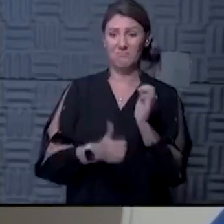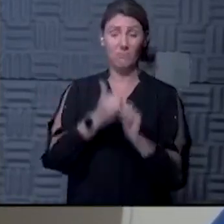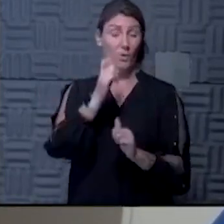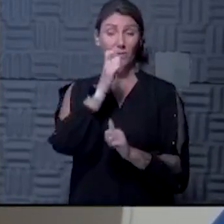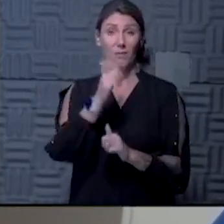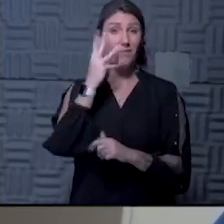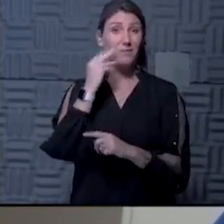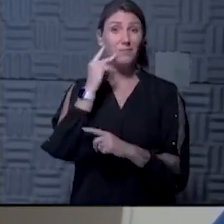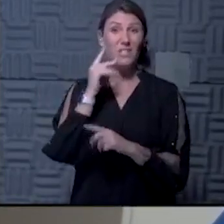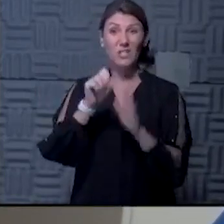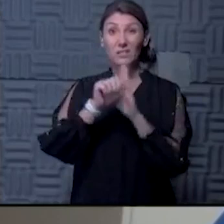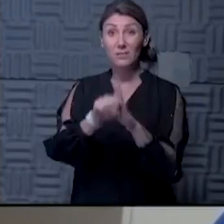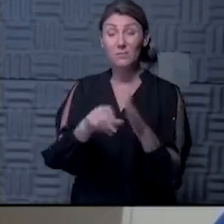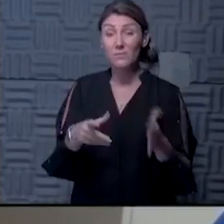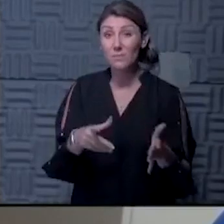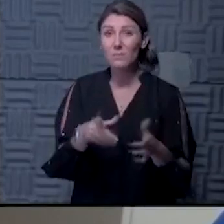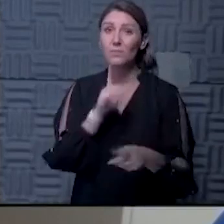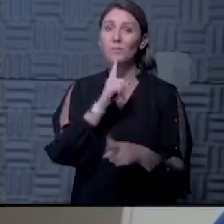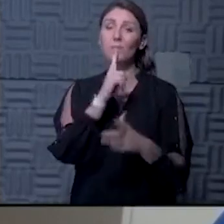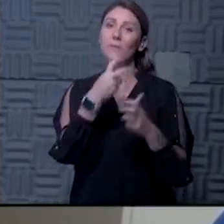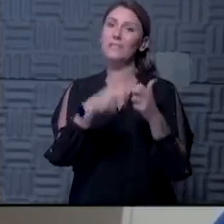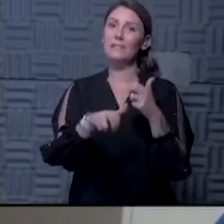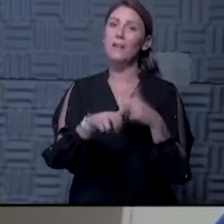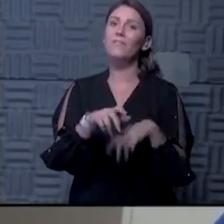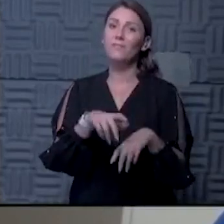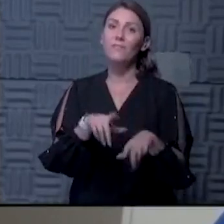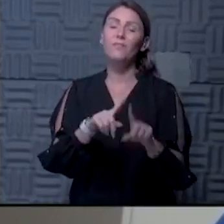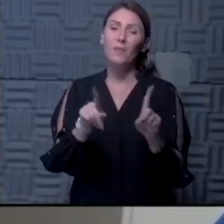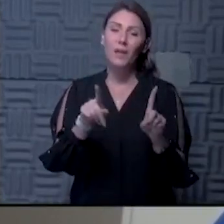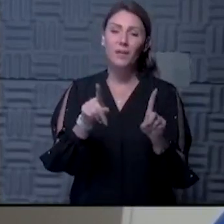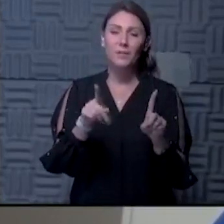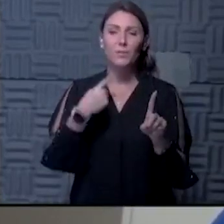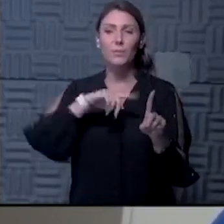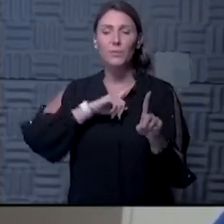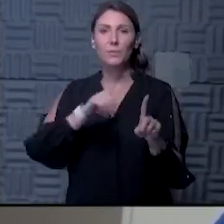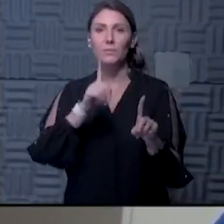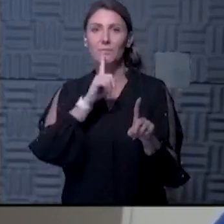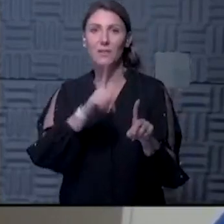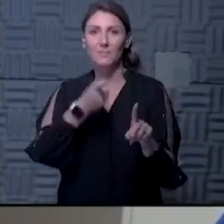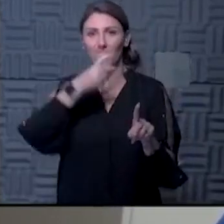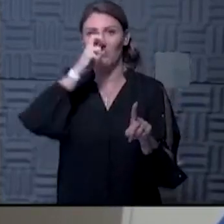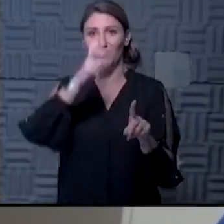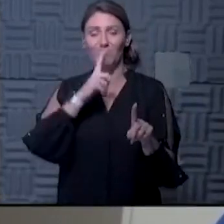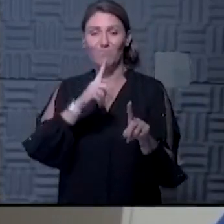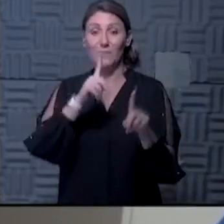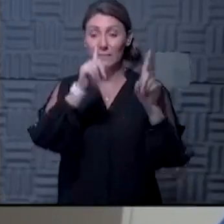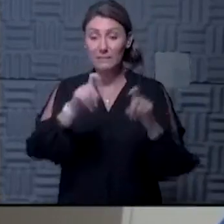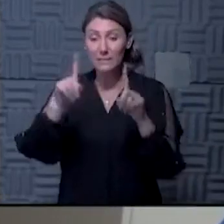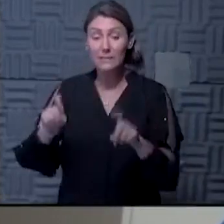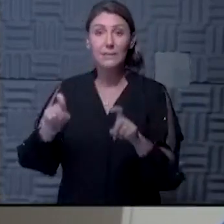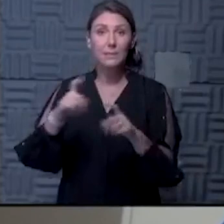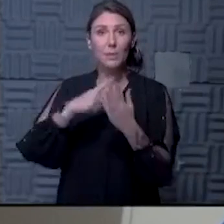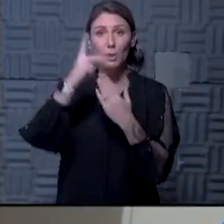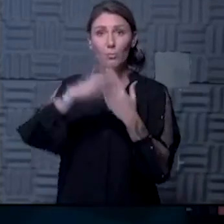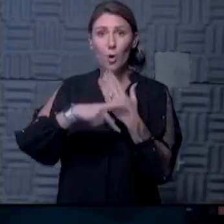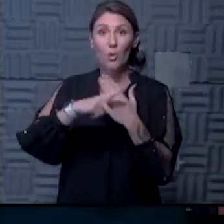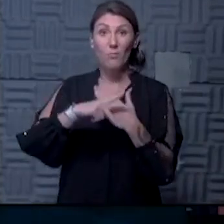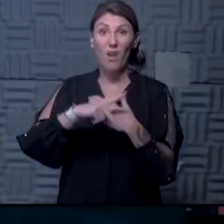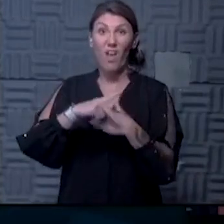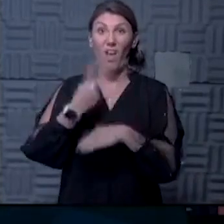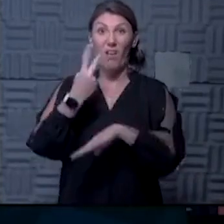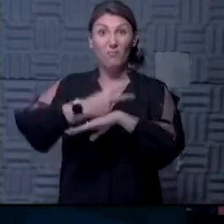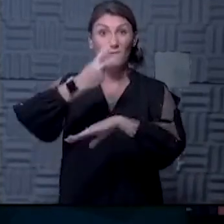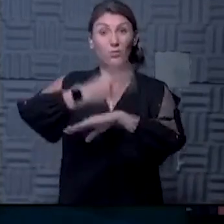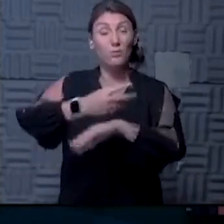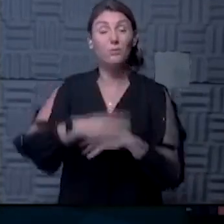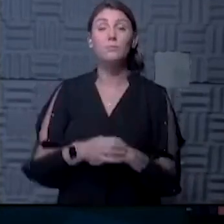all. So it was pretty difficult, except for the fact that we're on a very stringent testing program that was every other day. So. So what do you